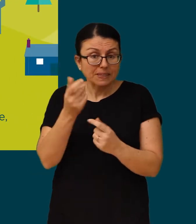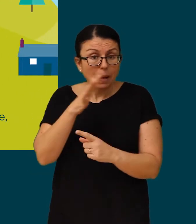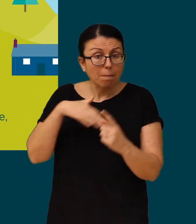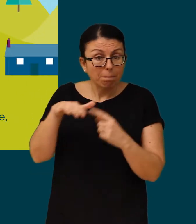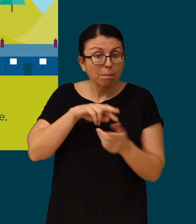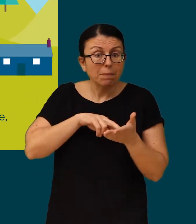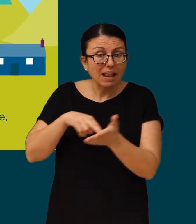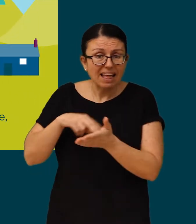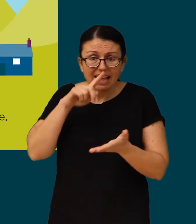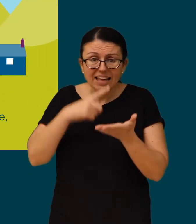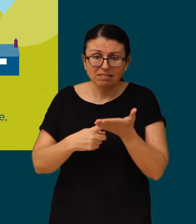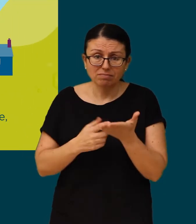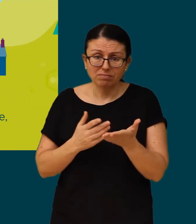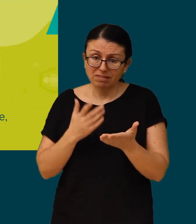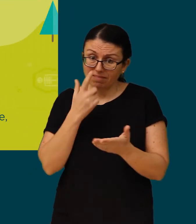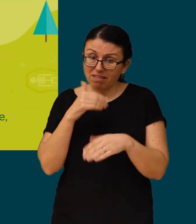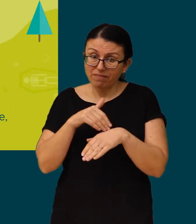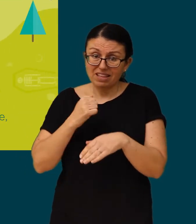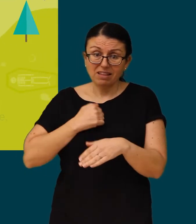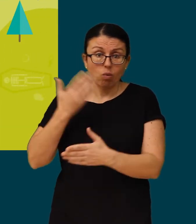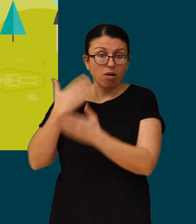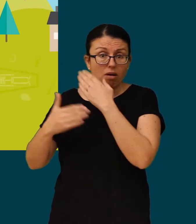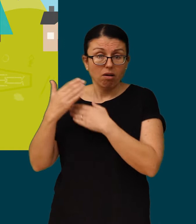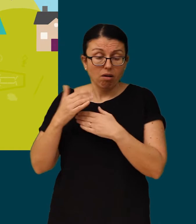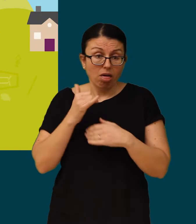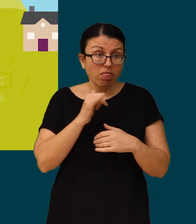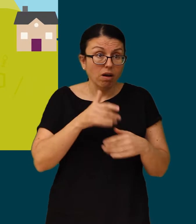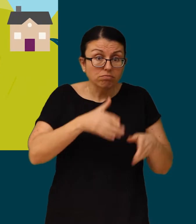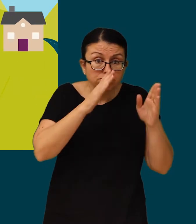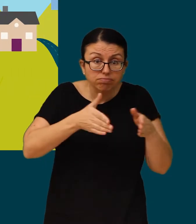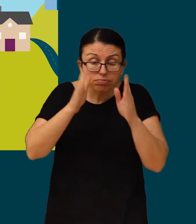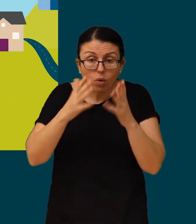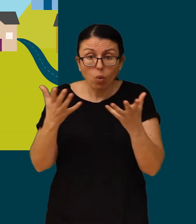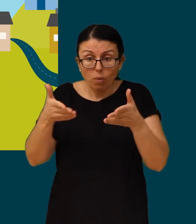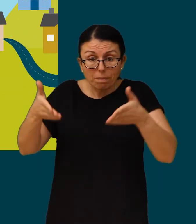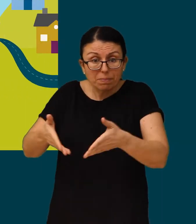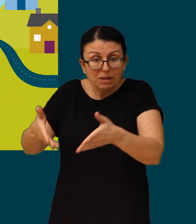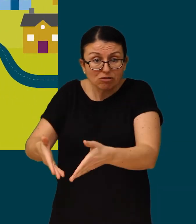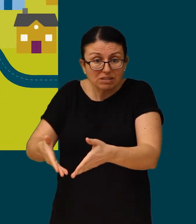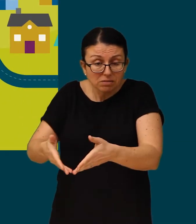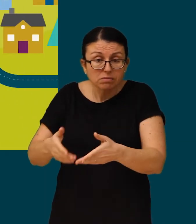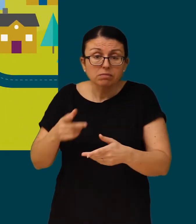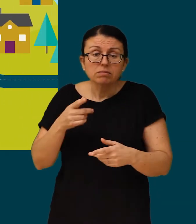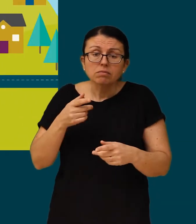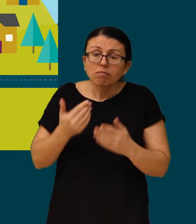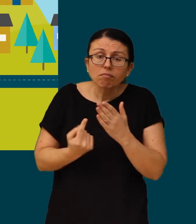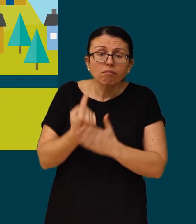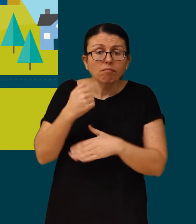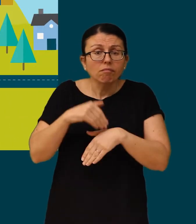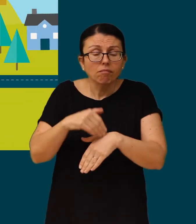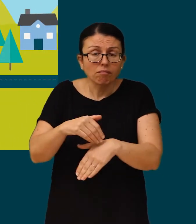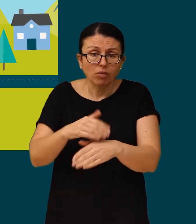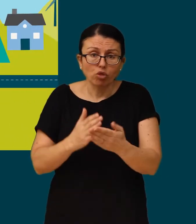Some planning decisions can also affect our heritage, whether it's built or buried. Impacts might include